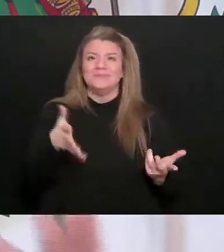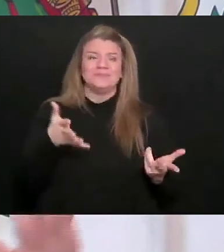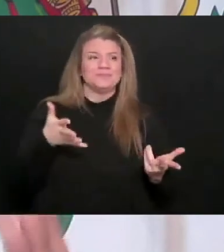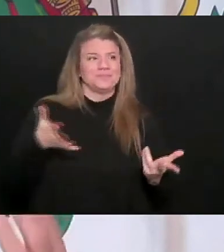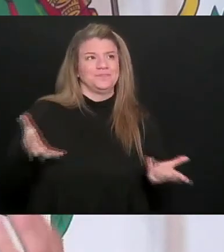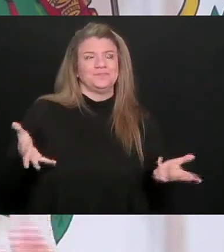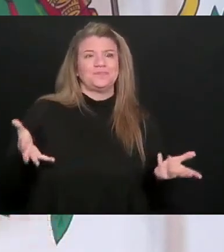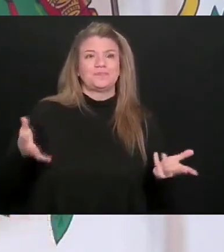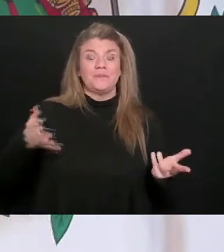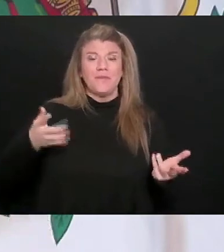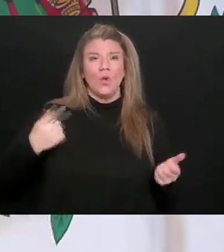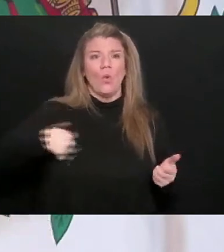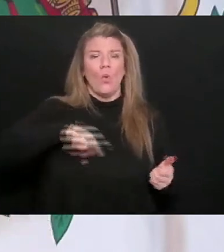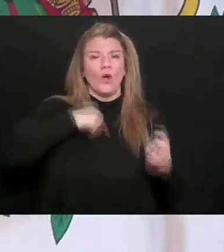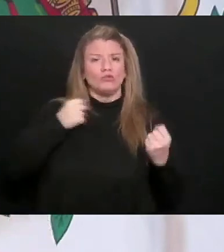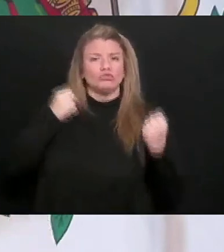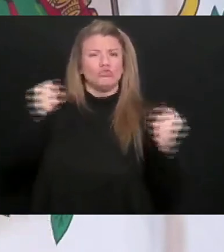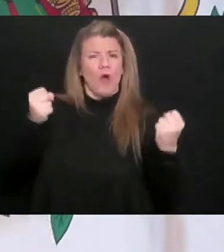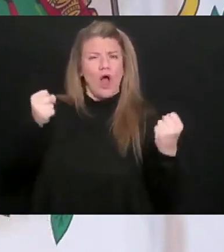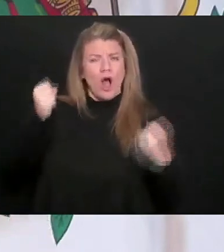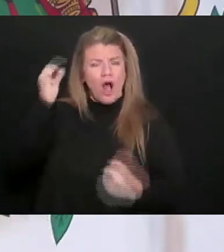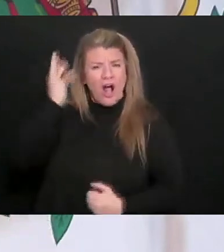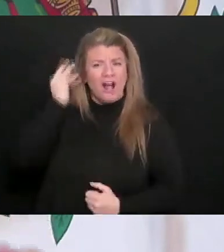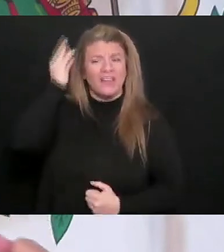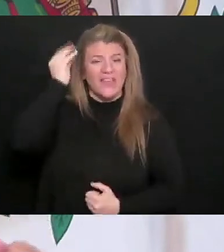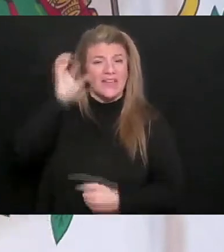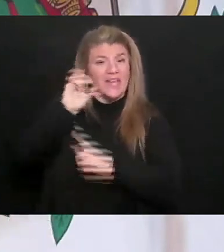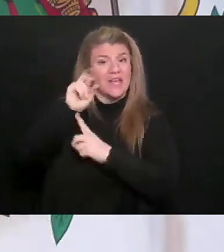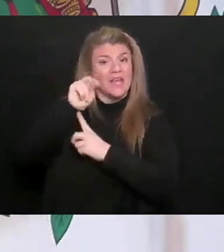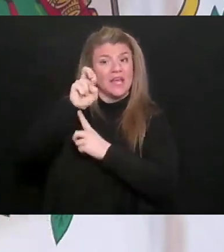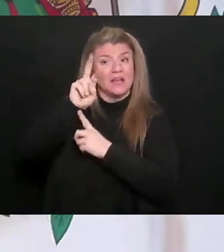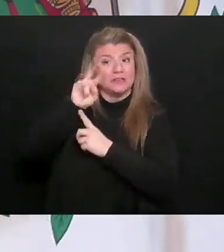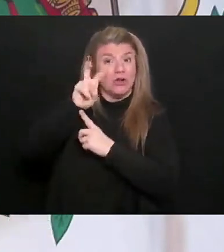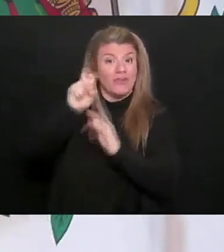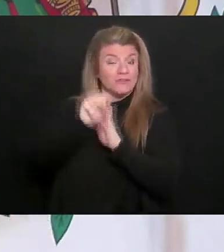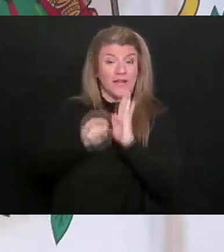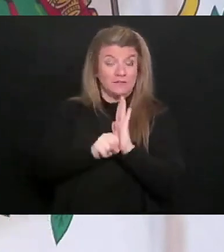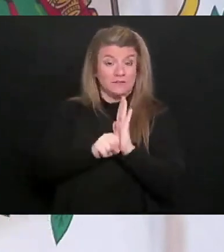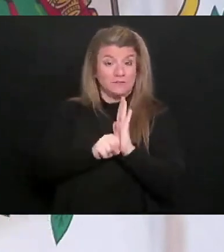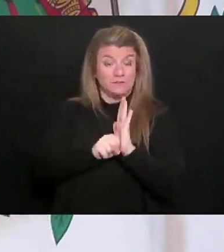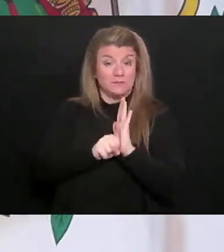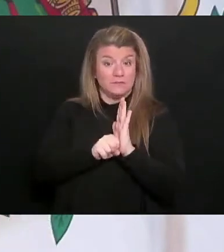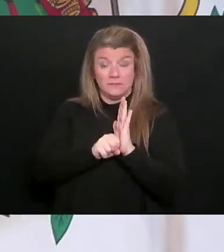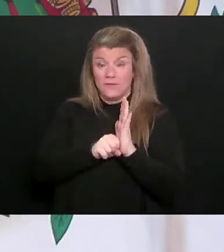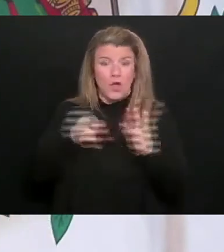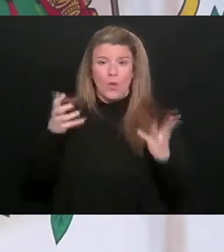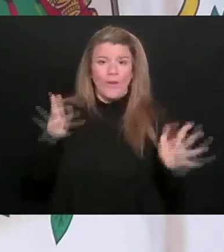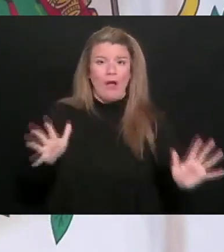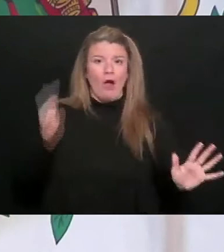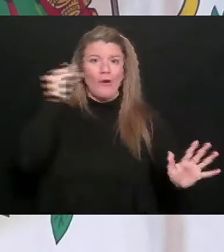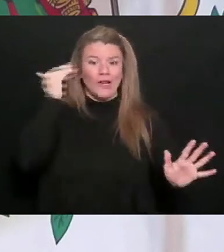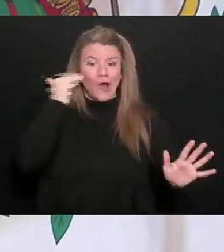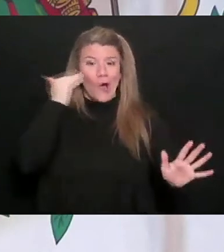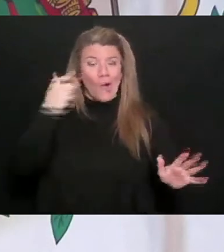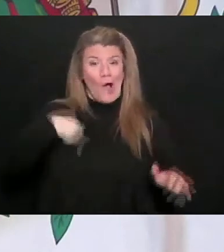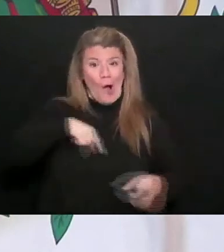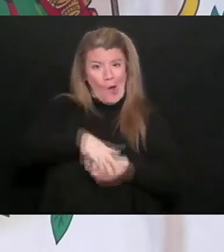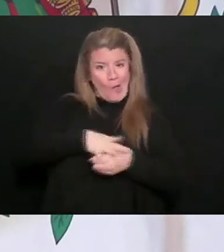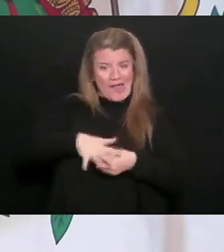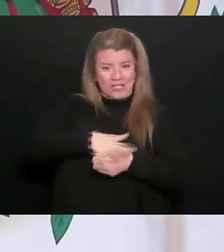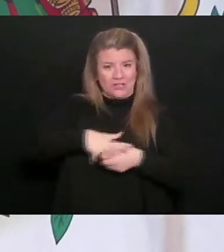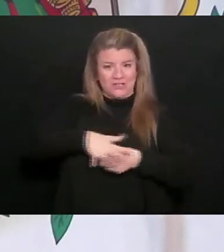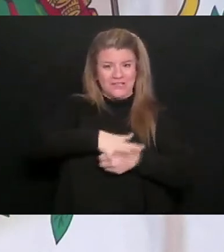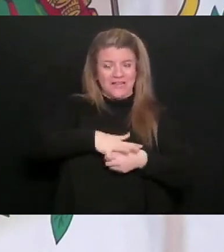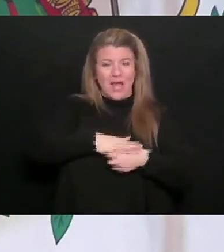a strong thinking, conservative state. And we all know where we're located. We don't